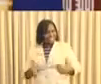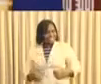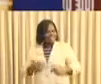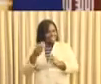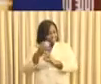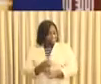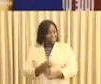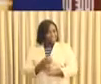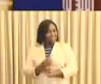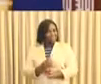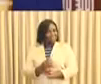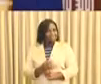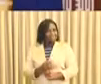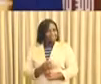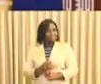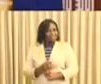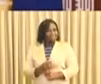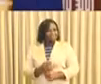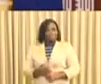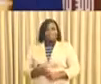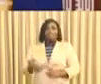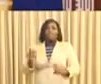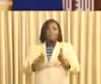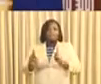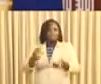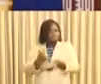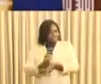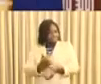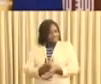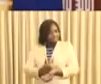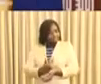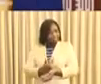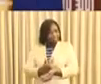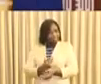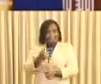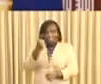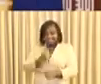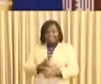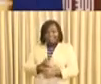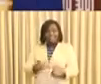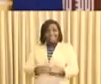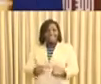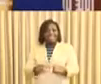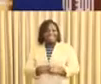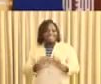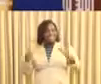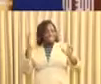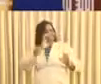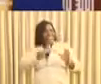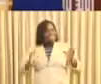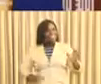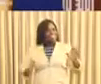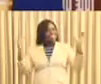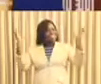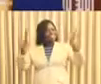Fellow Ghanaians, just as the Christian celebration of Easter was severely affected by the